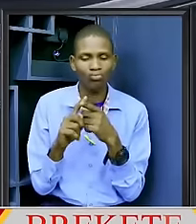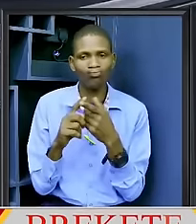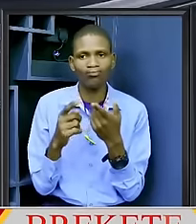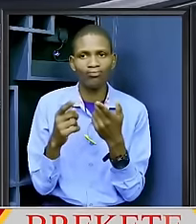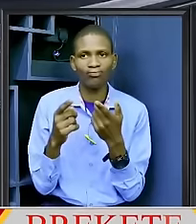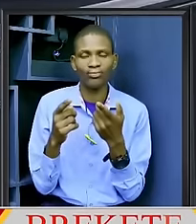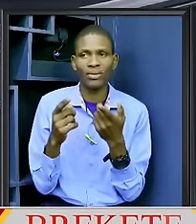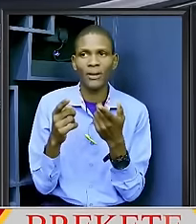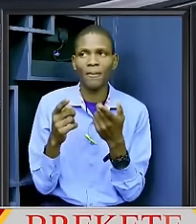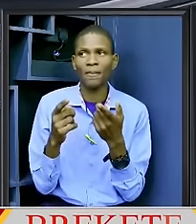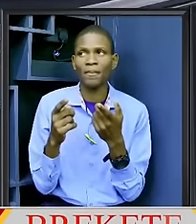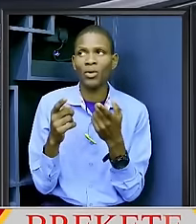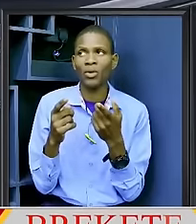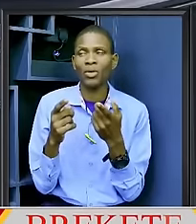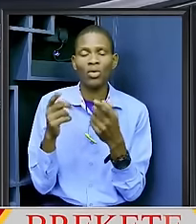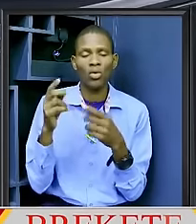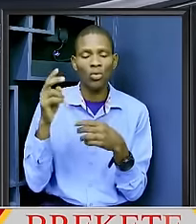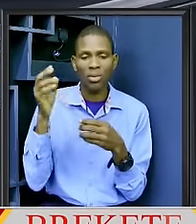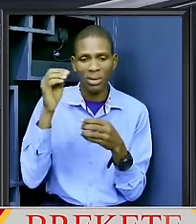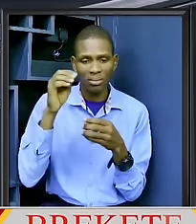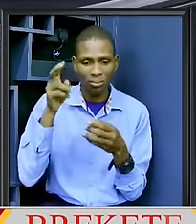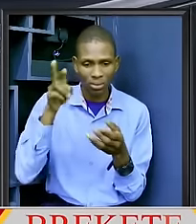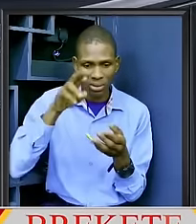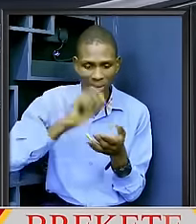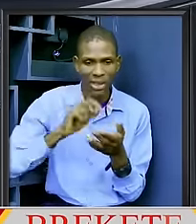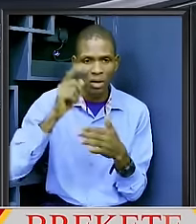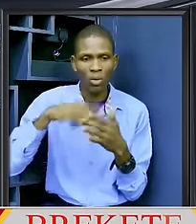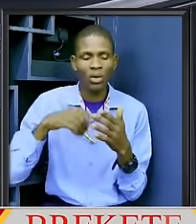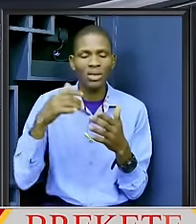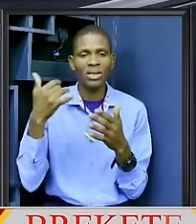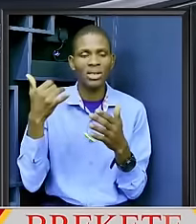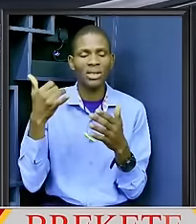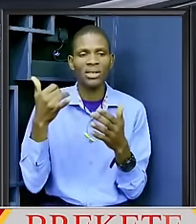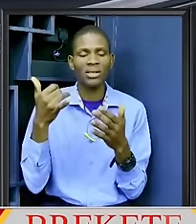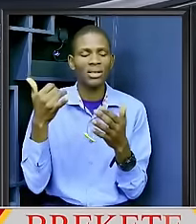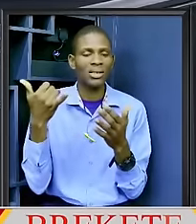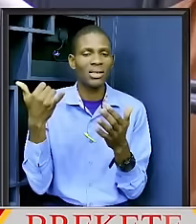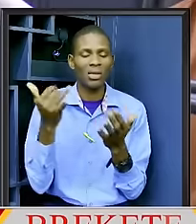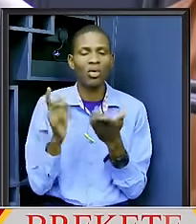us to, what would be favorable. In that